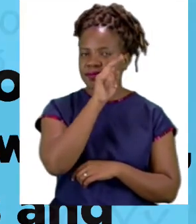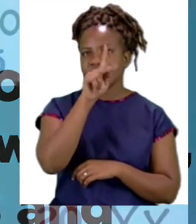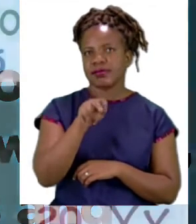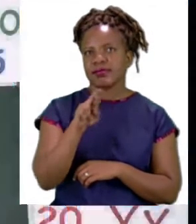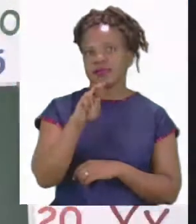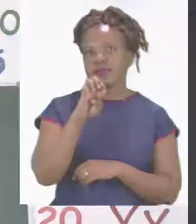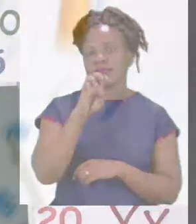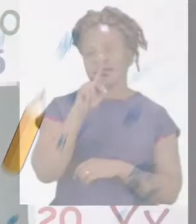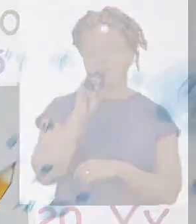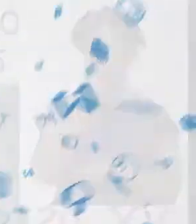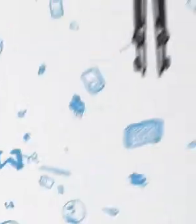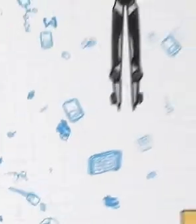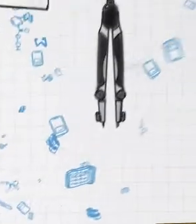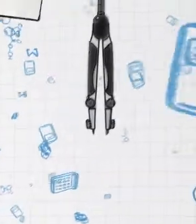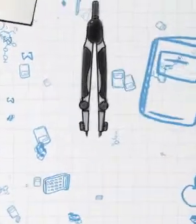prepositions.